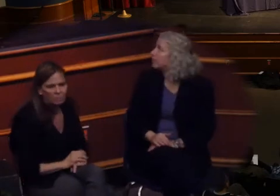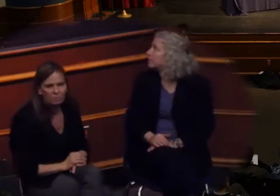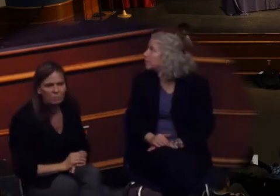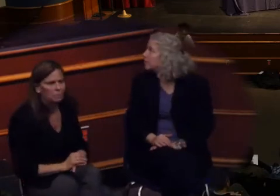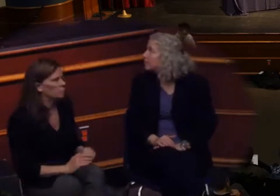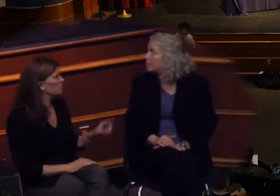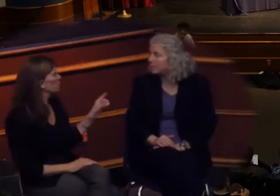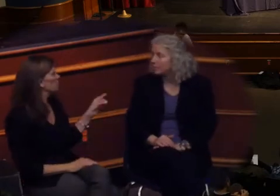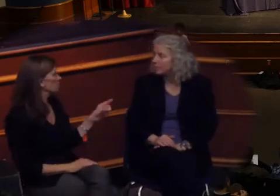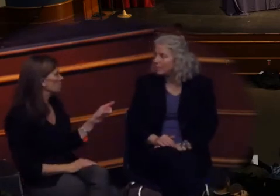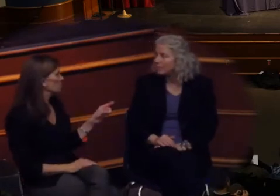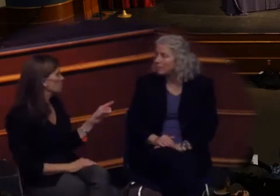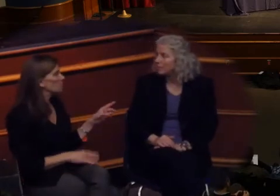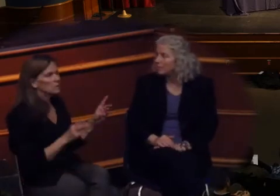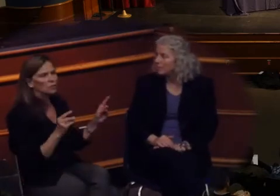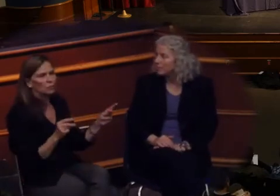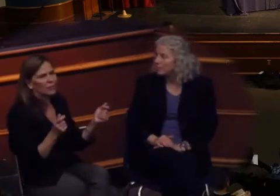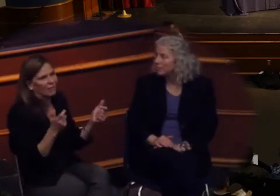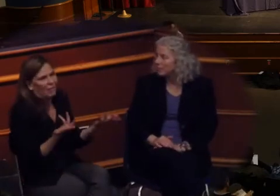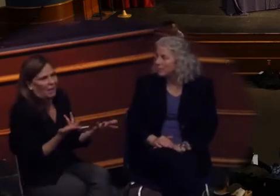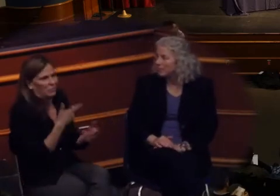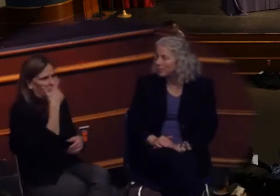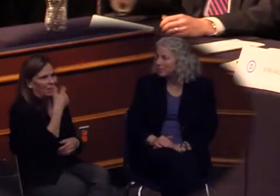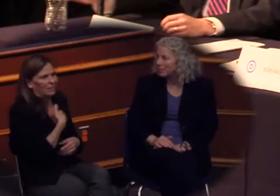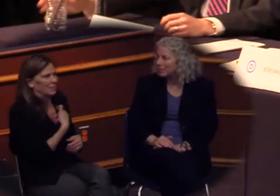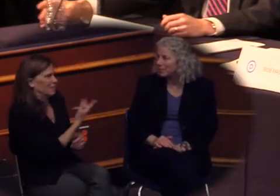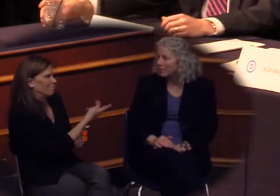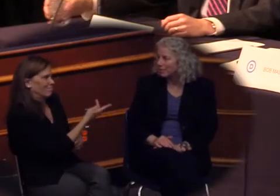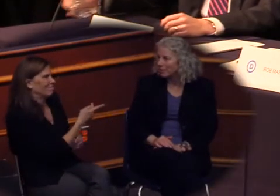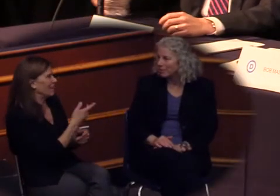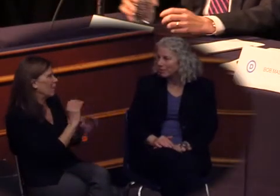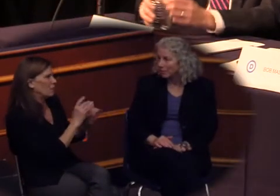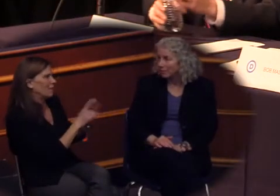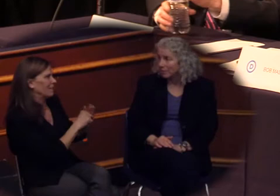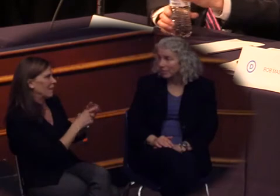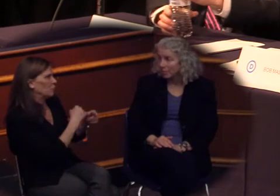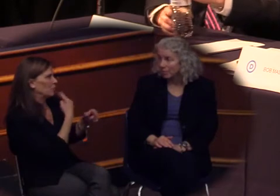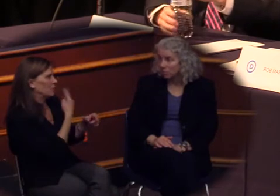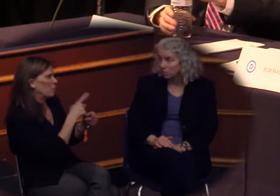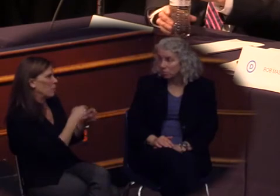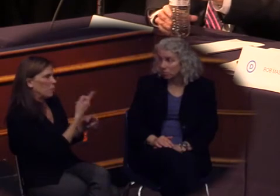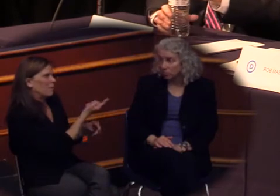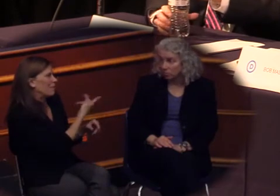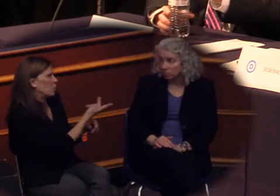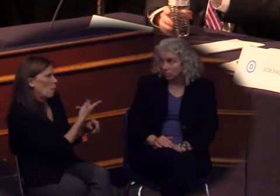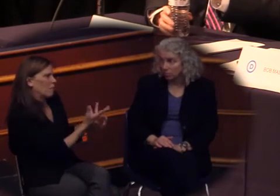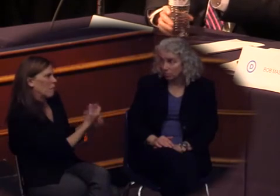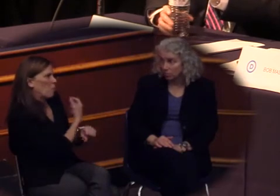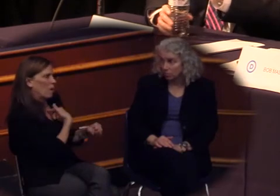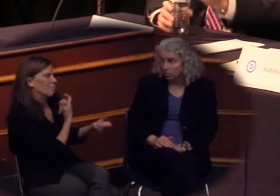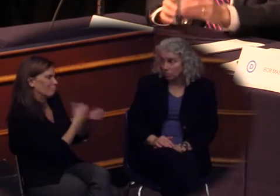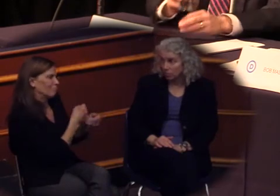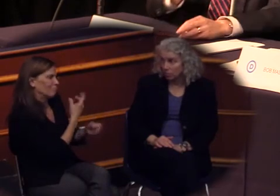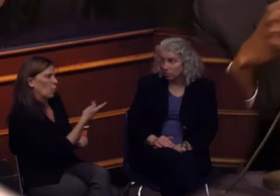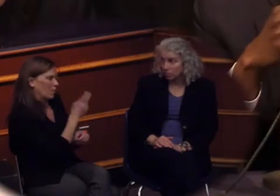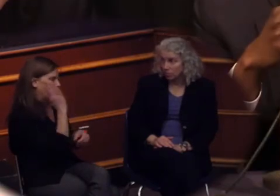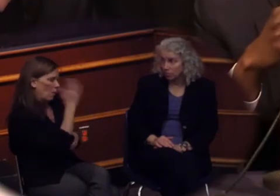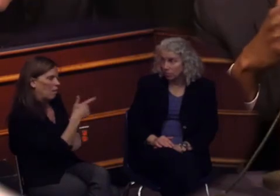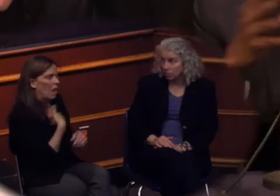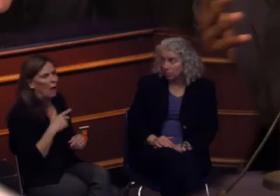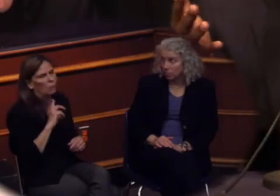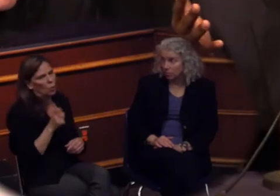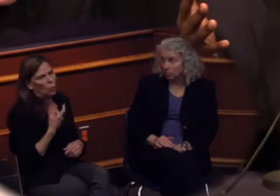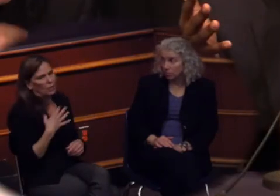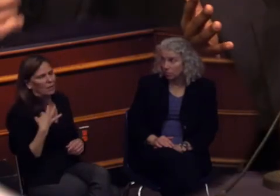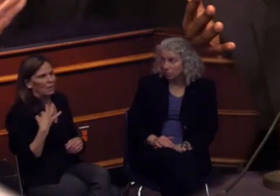It's a love fest. have nothing bad to say about these guys either. And if either one of them win, I'll support them. Look, I'm the only candidate in this